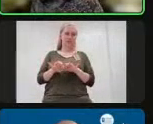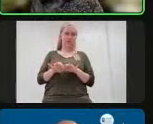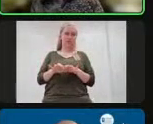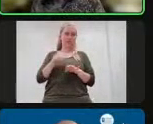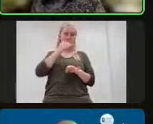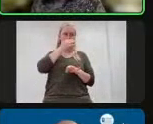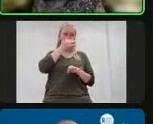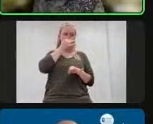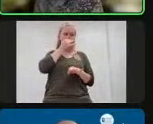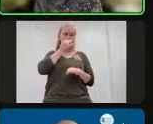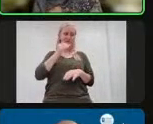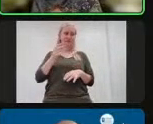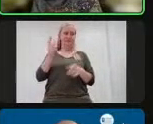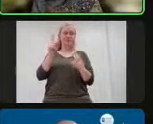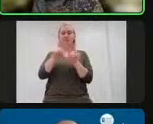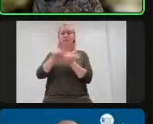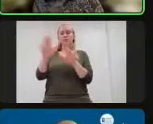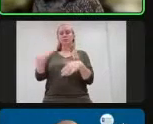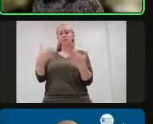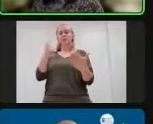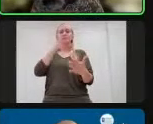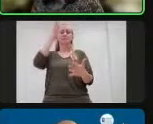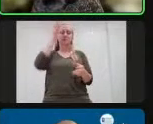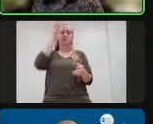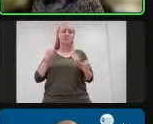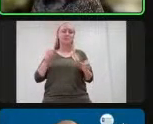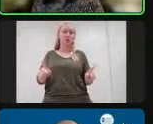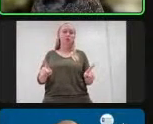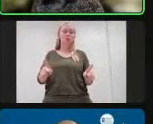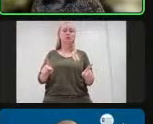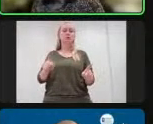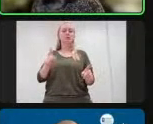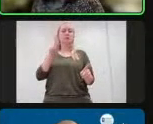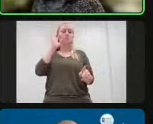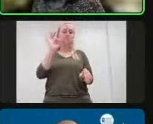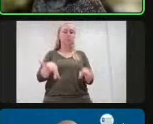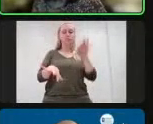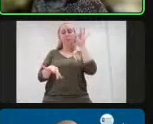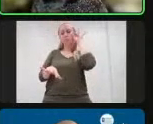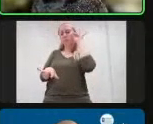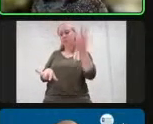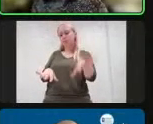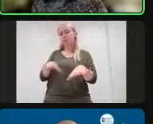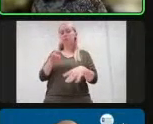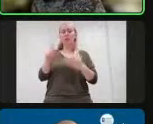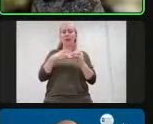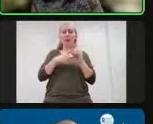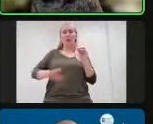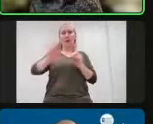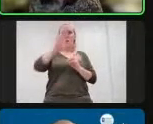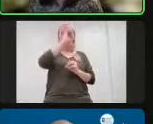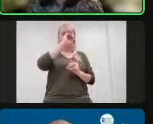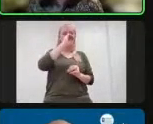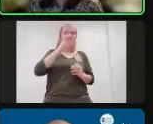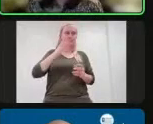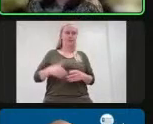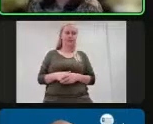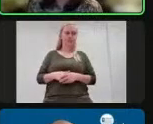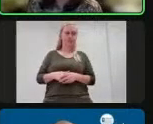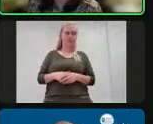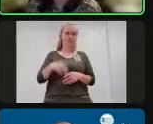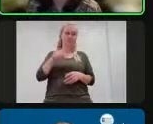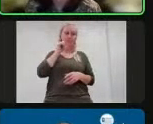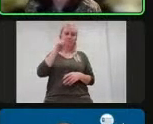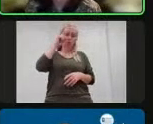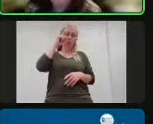give parents an opportunity to weigh in on their thoughts. And really, I don't think parents